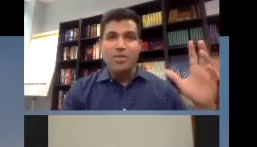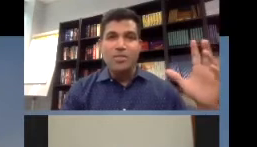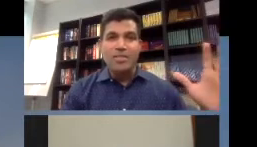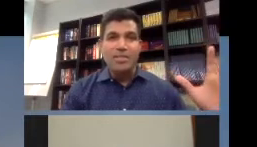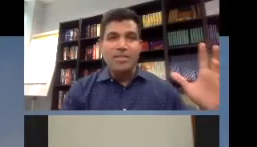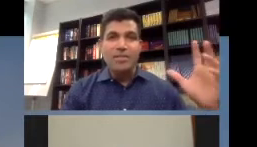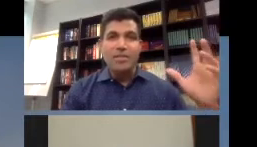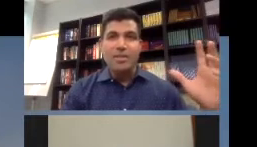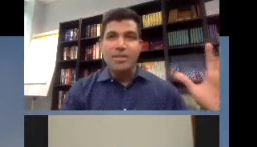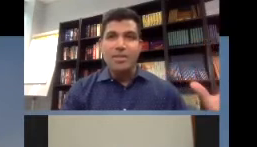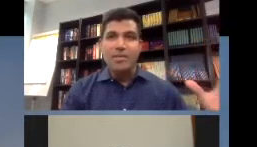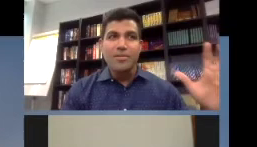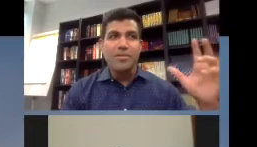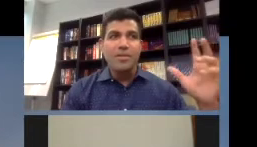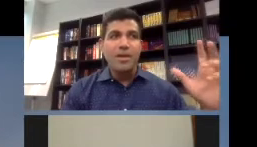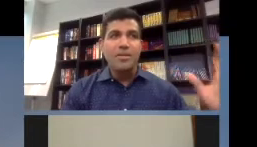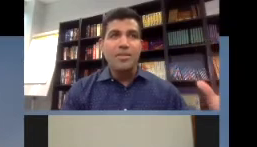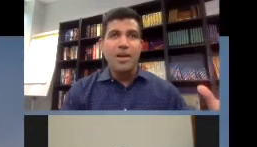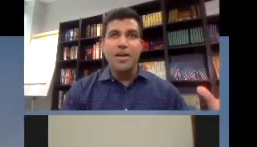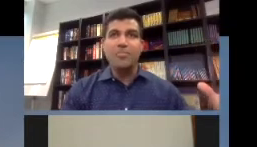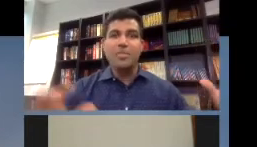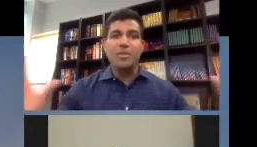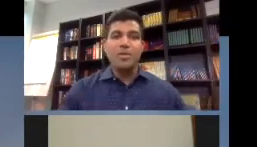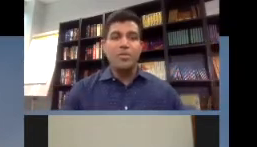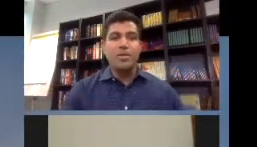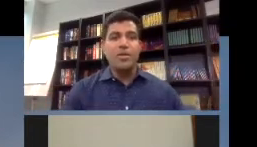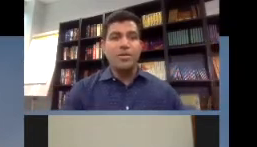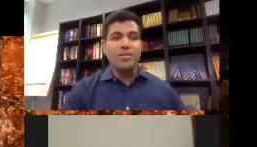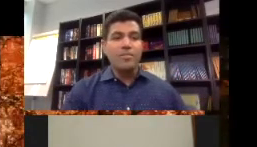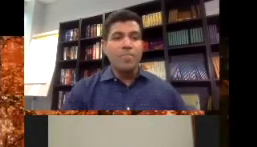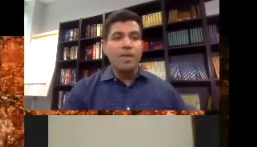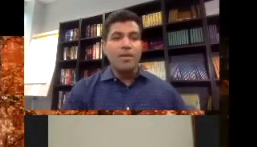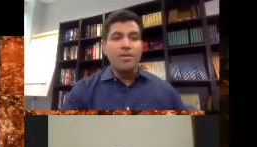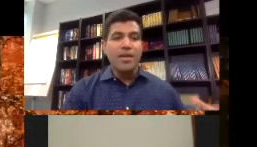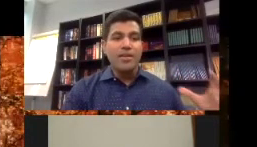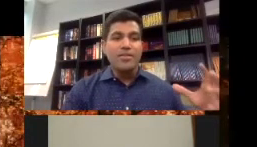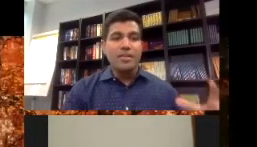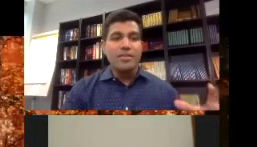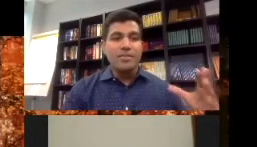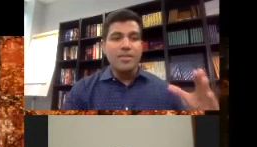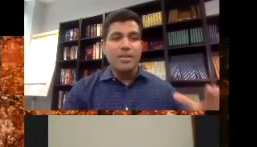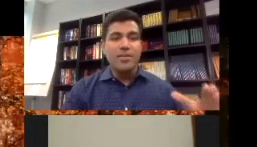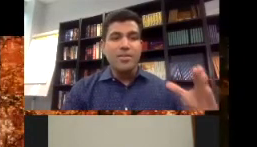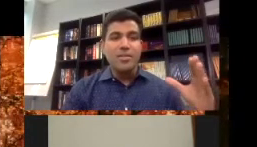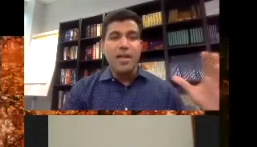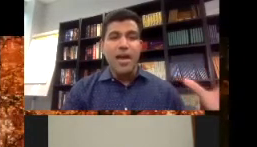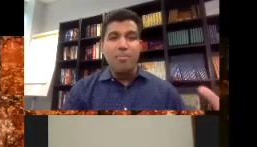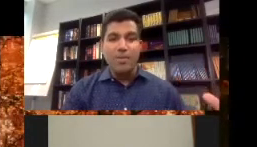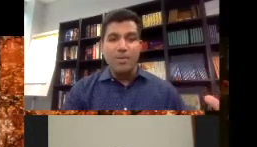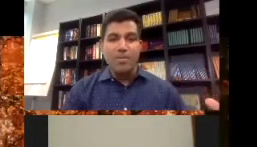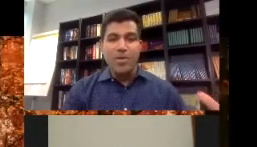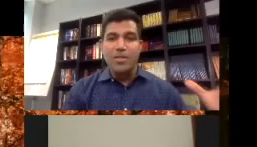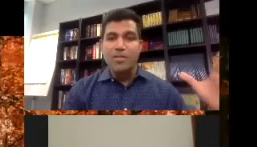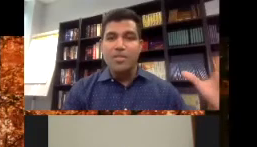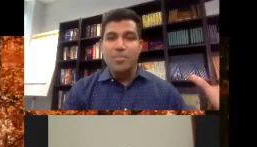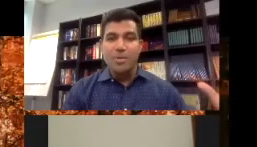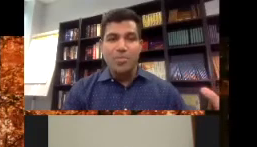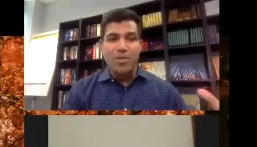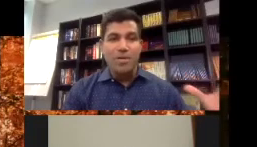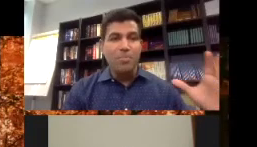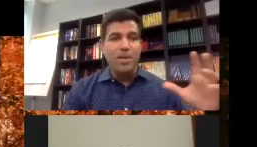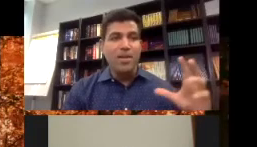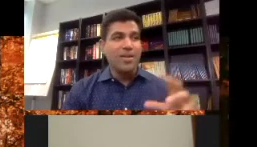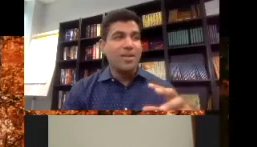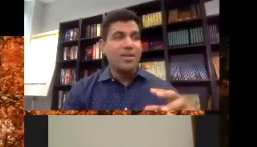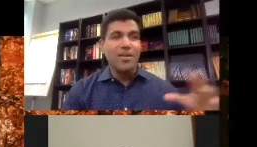Genesis 1, seasons, years, and times on the earth. Days, seasons, and years still happen. We are in the summer.